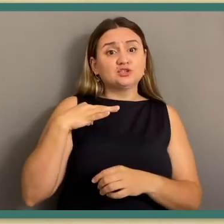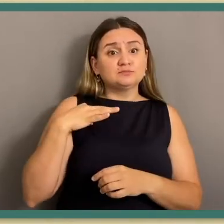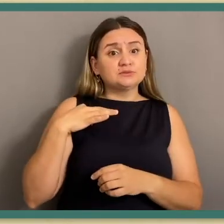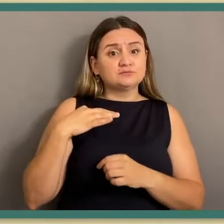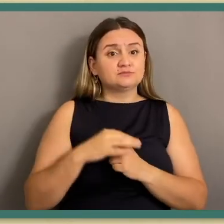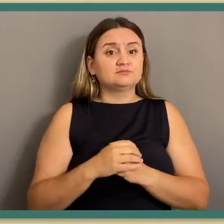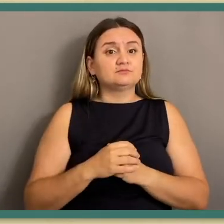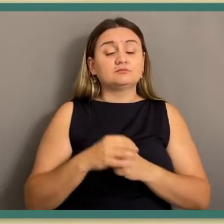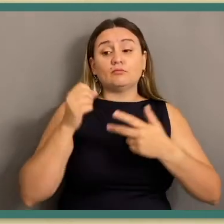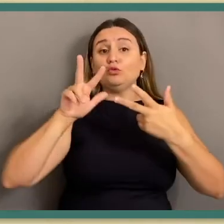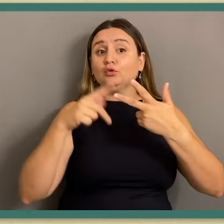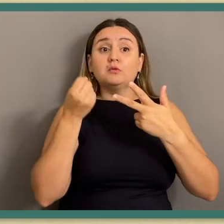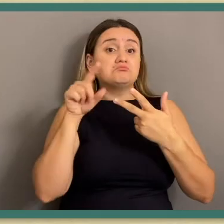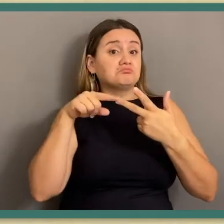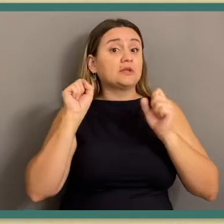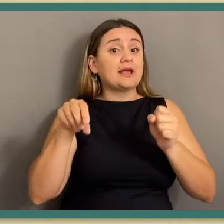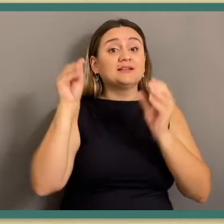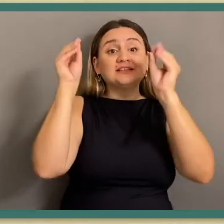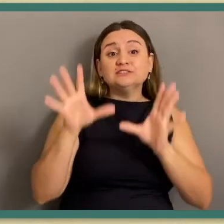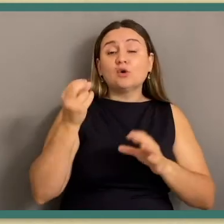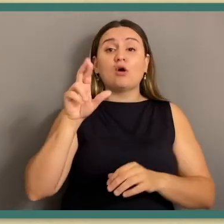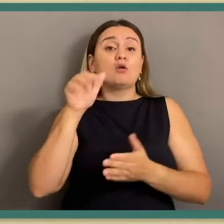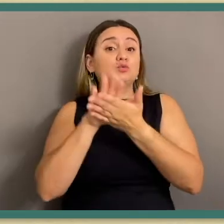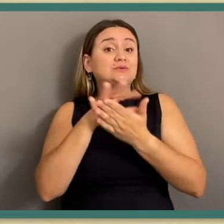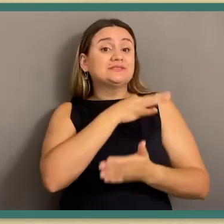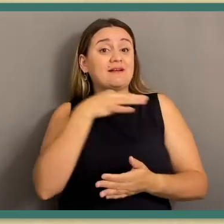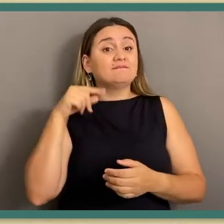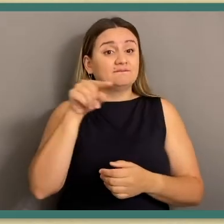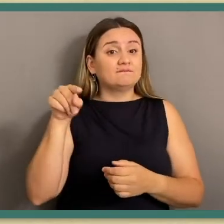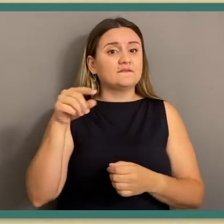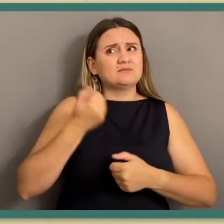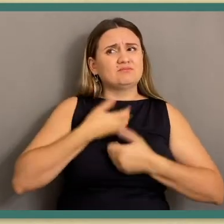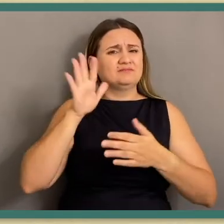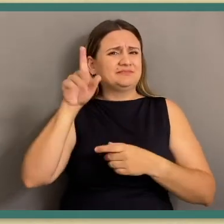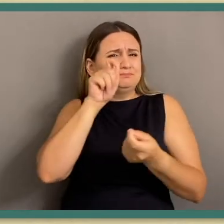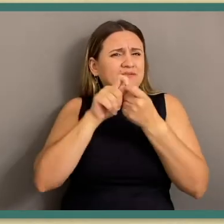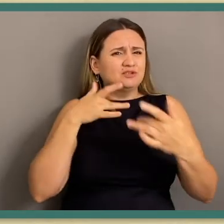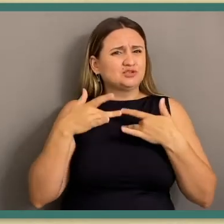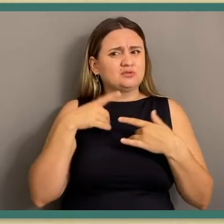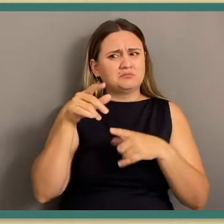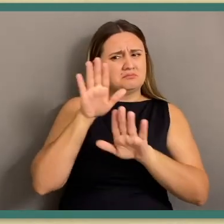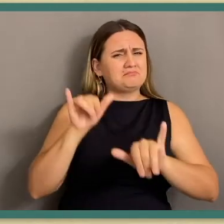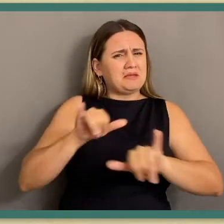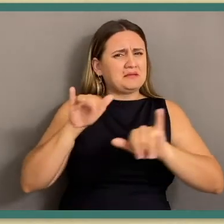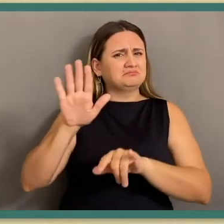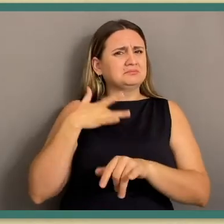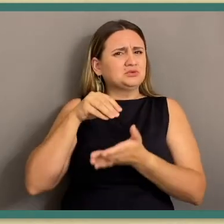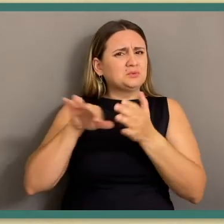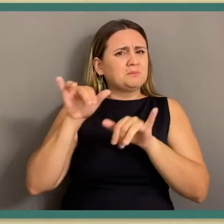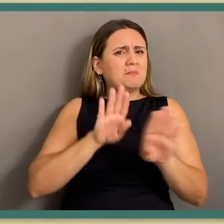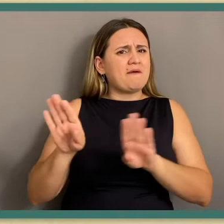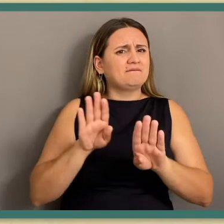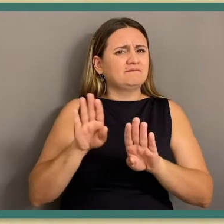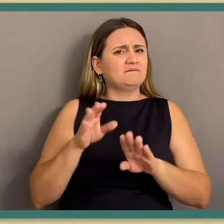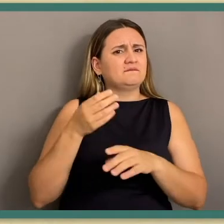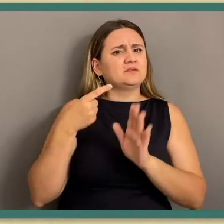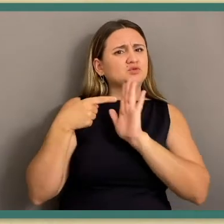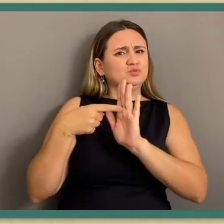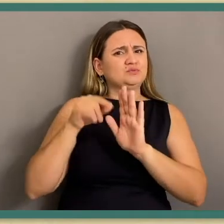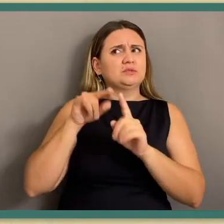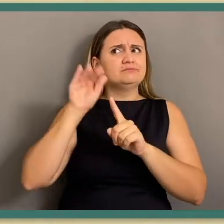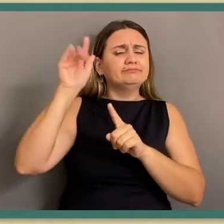education eligibility. Or 3. A teacher or other school staff expressed specific concerns about a pattern of